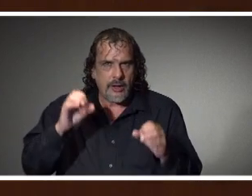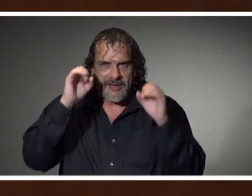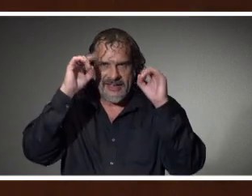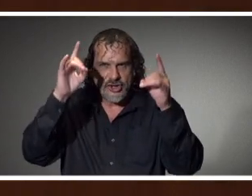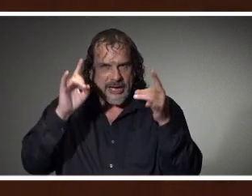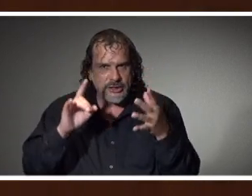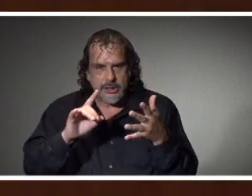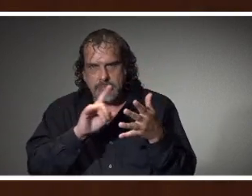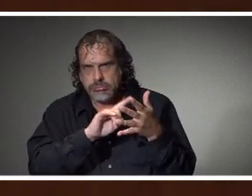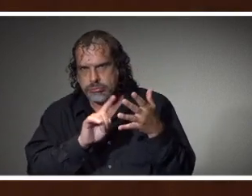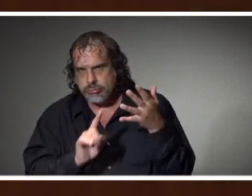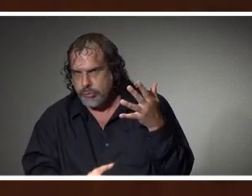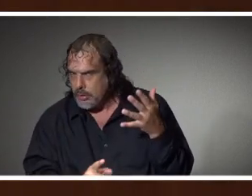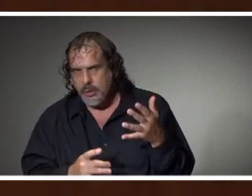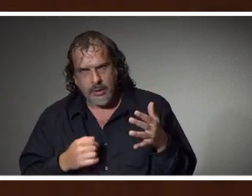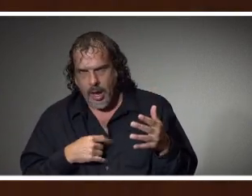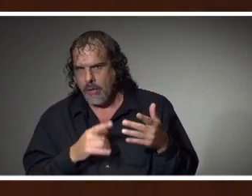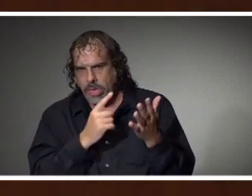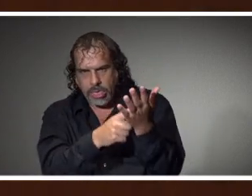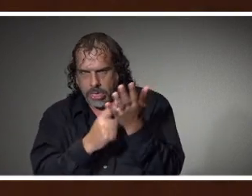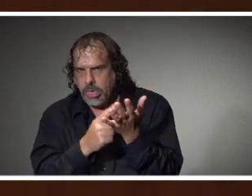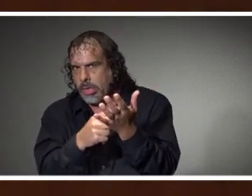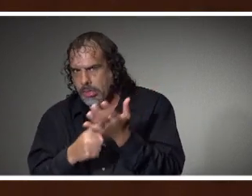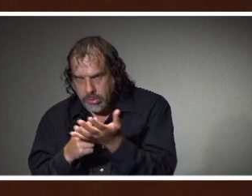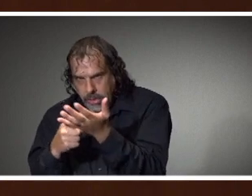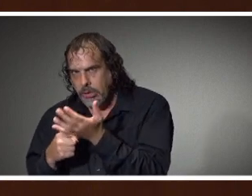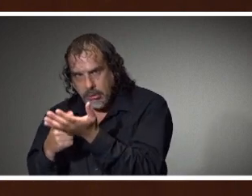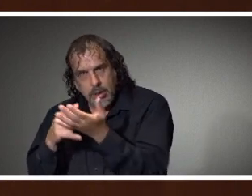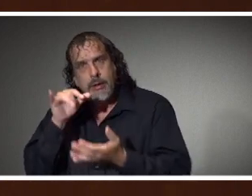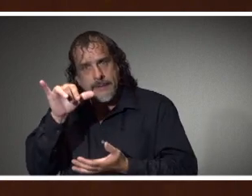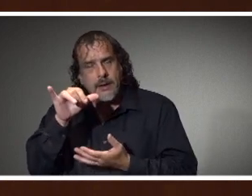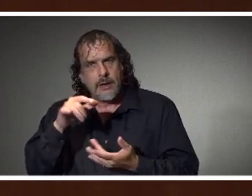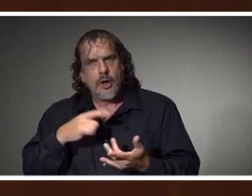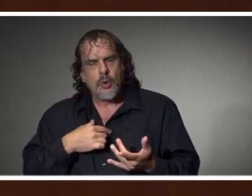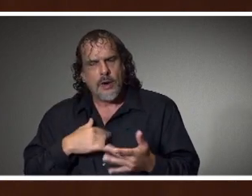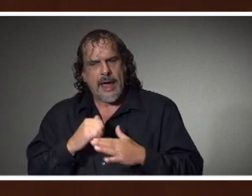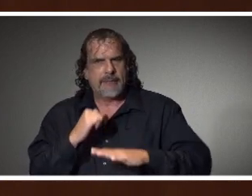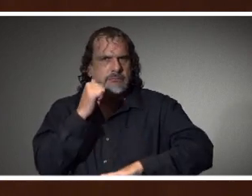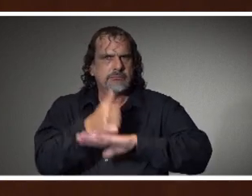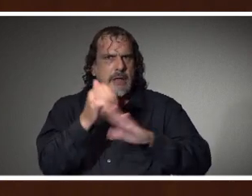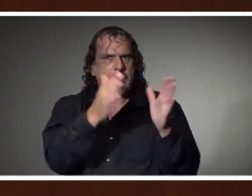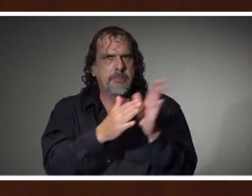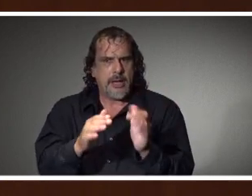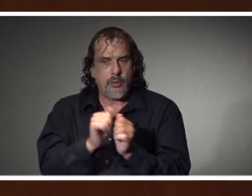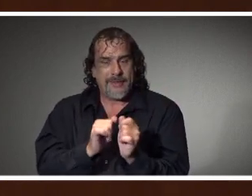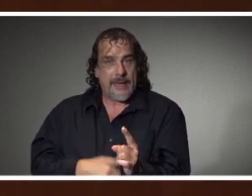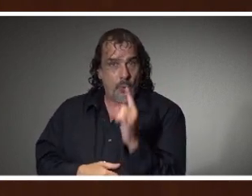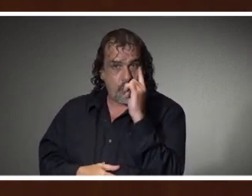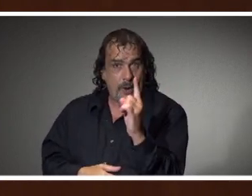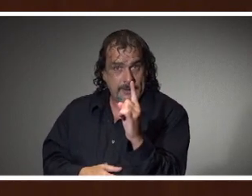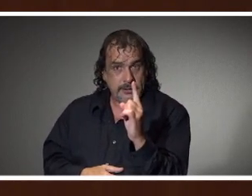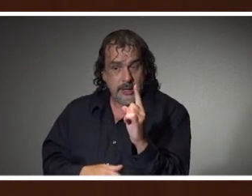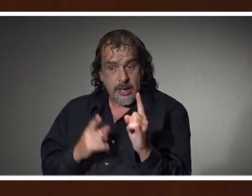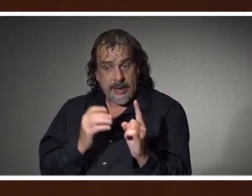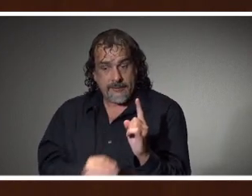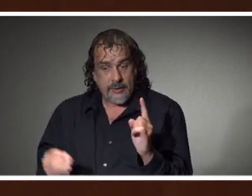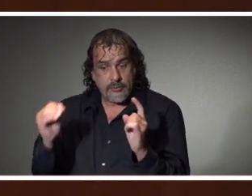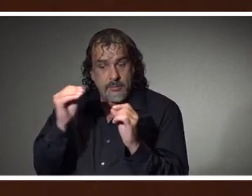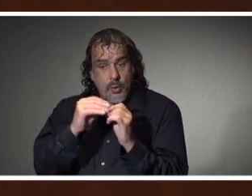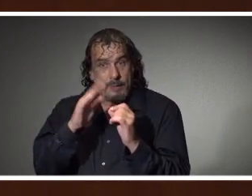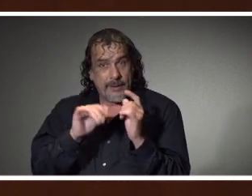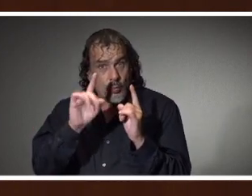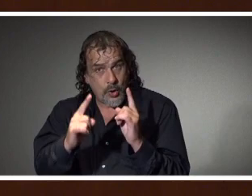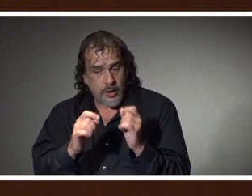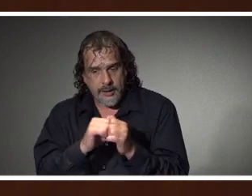week. We do have an outline of what a school should do if they have one case, or if they have more than one case in a classroom, or if they